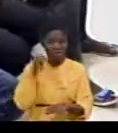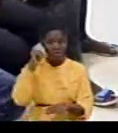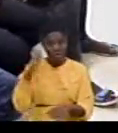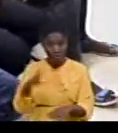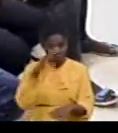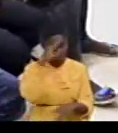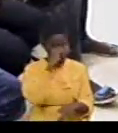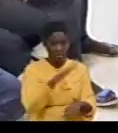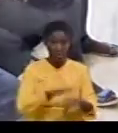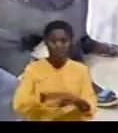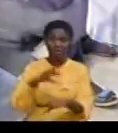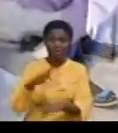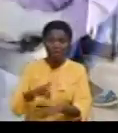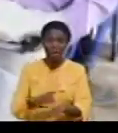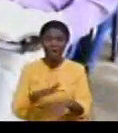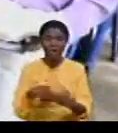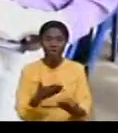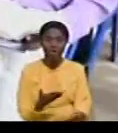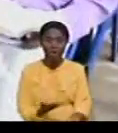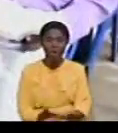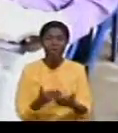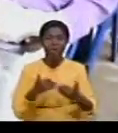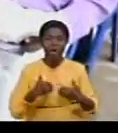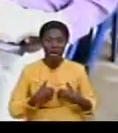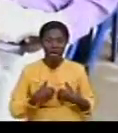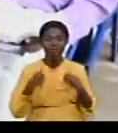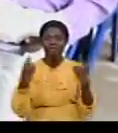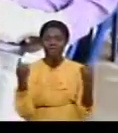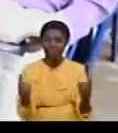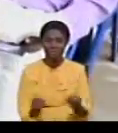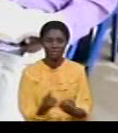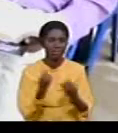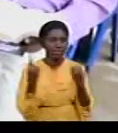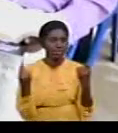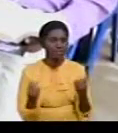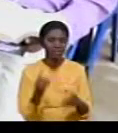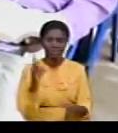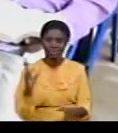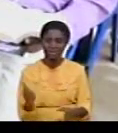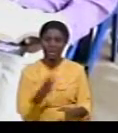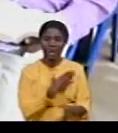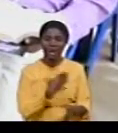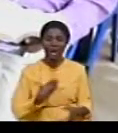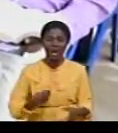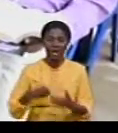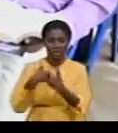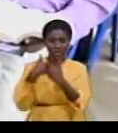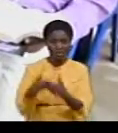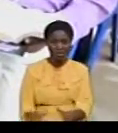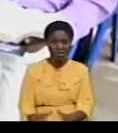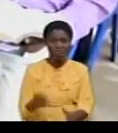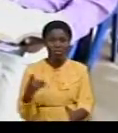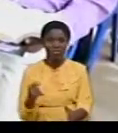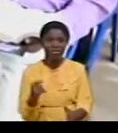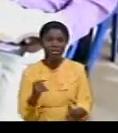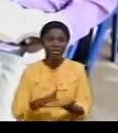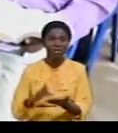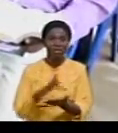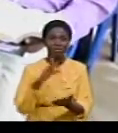earth, all have sinned and come short of the glory of